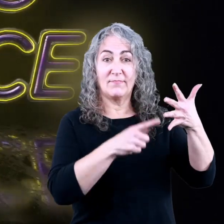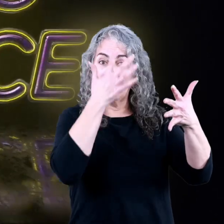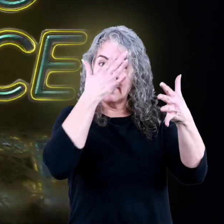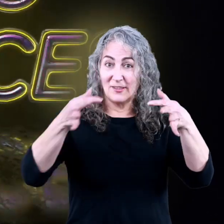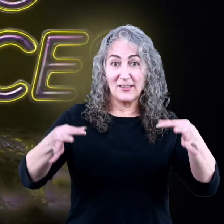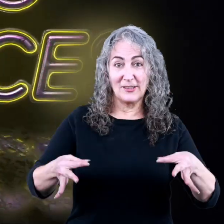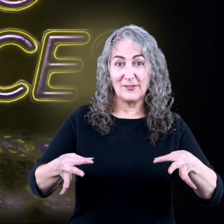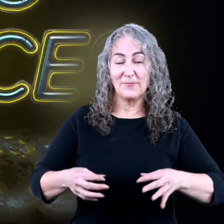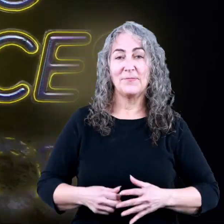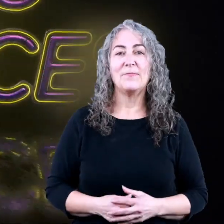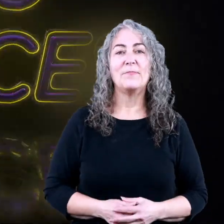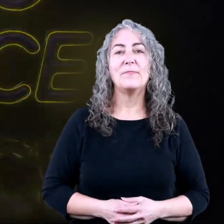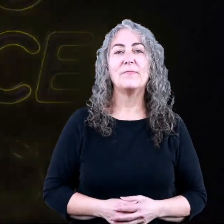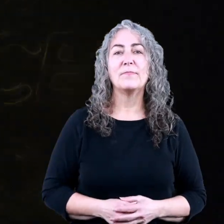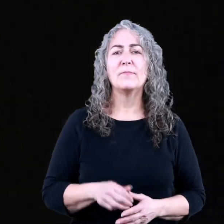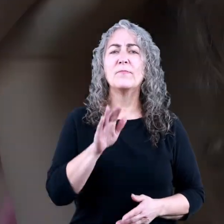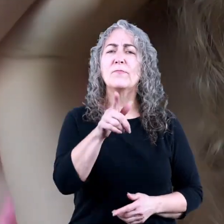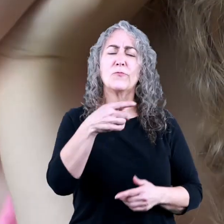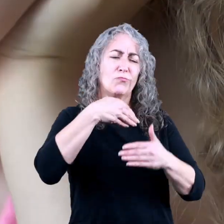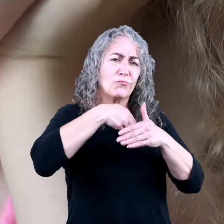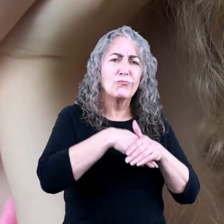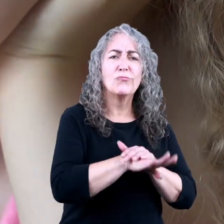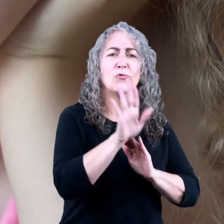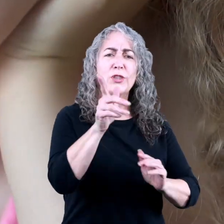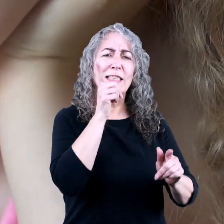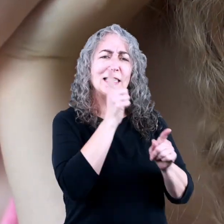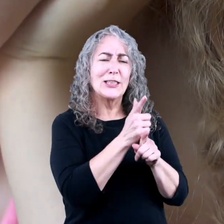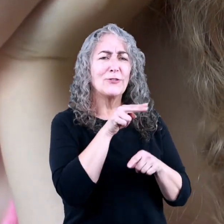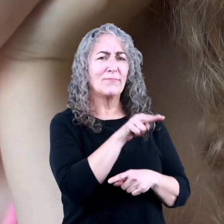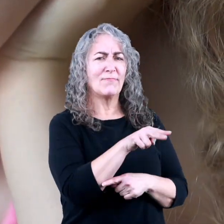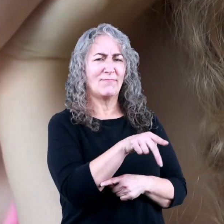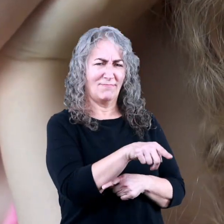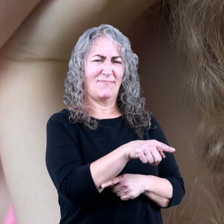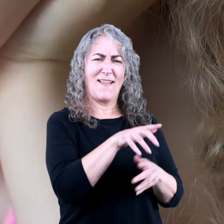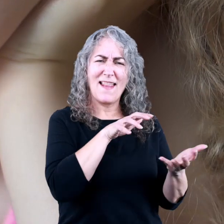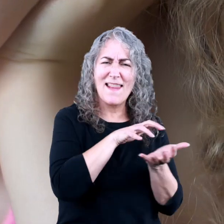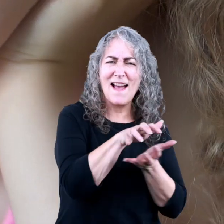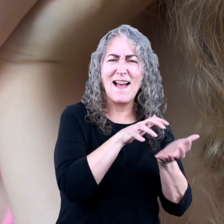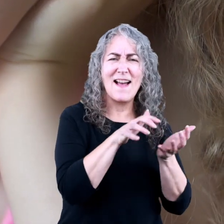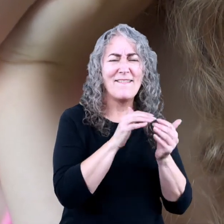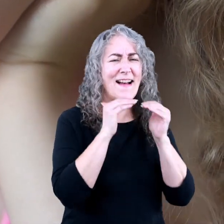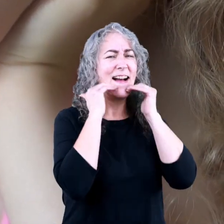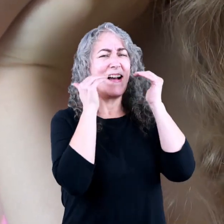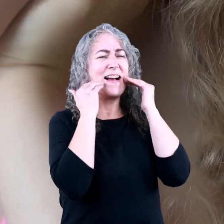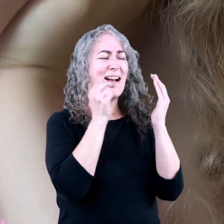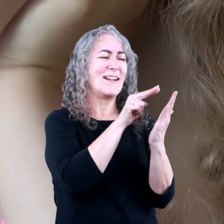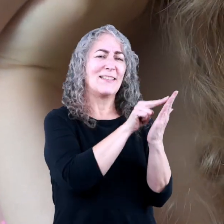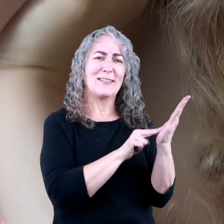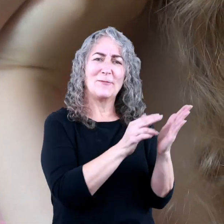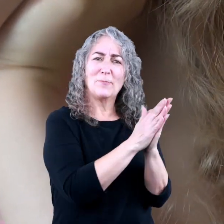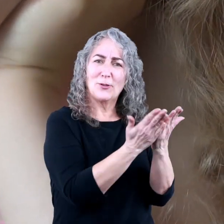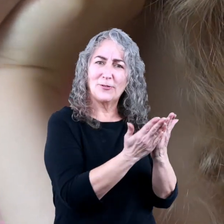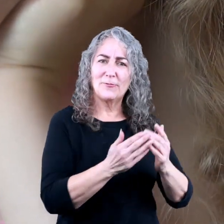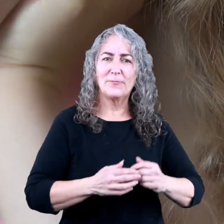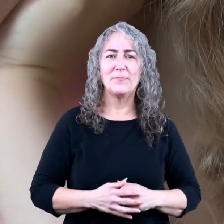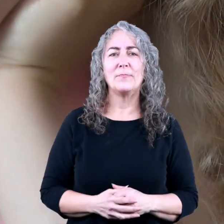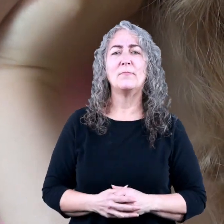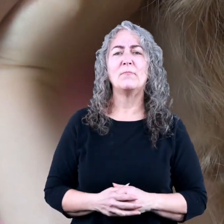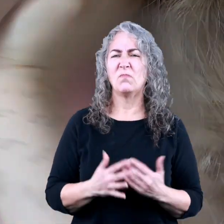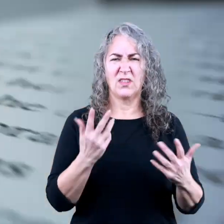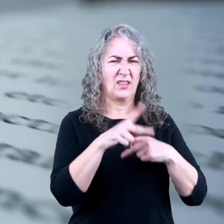Making inferences. If you walked in your sister's bedroom and found her smiling and laughing while reading a